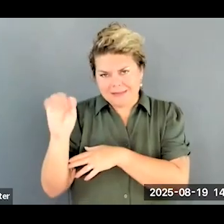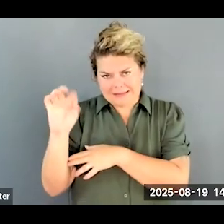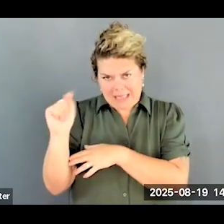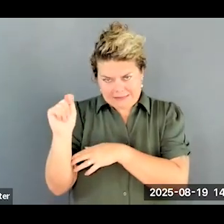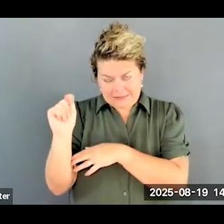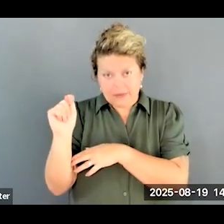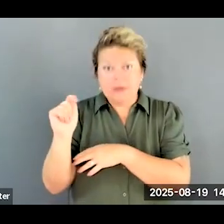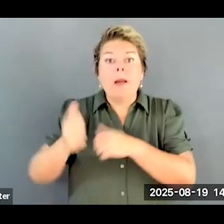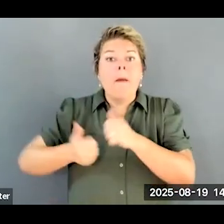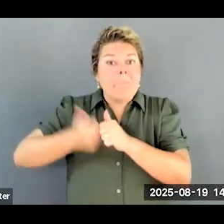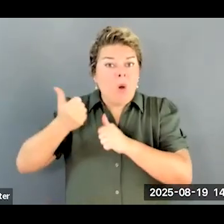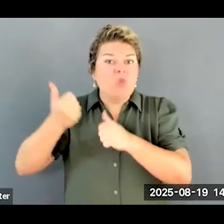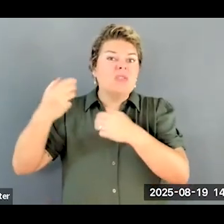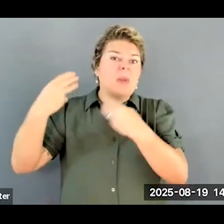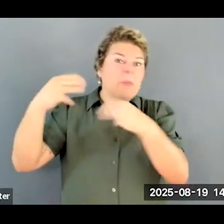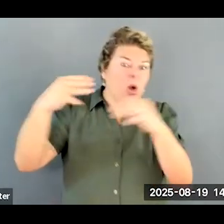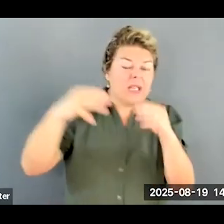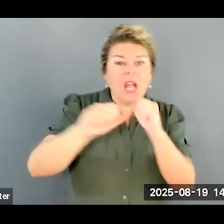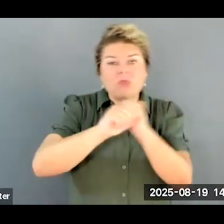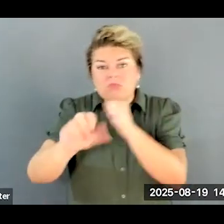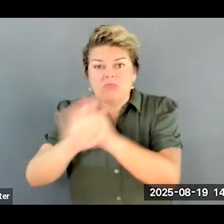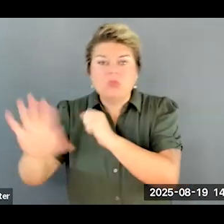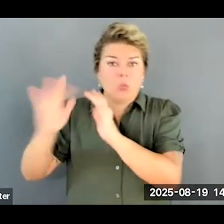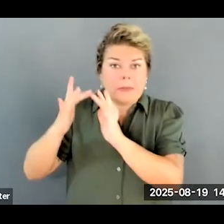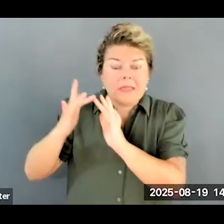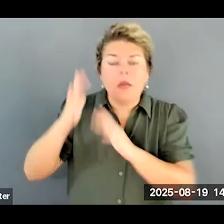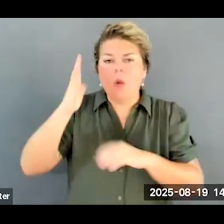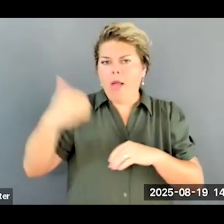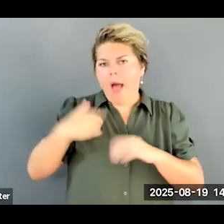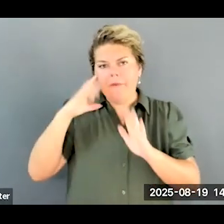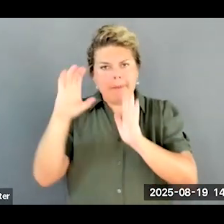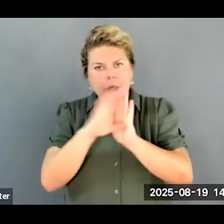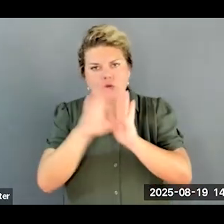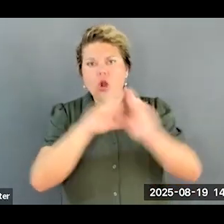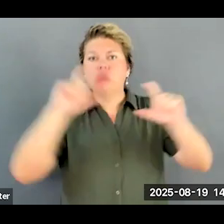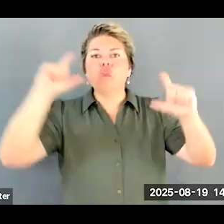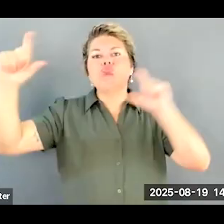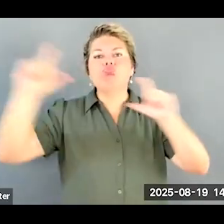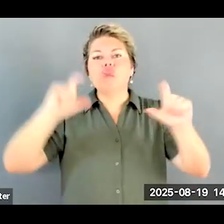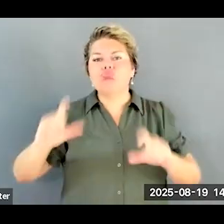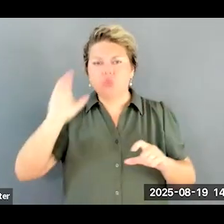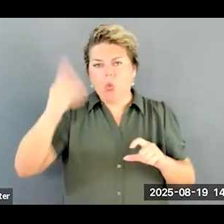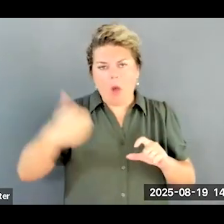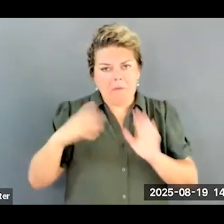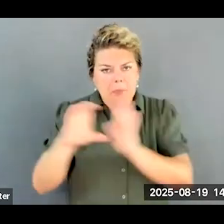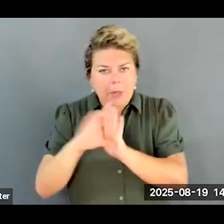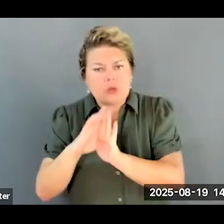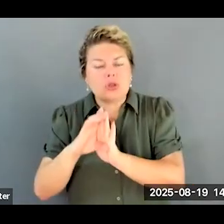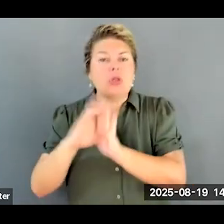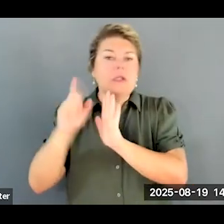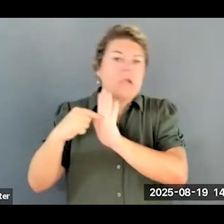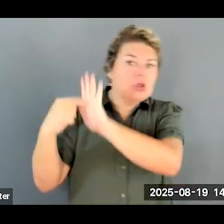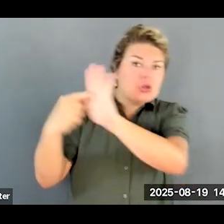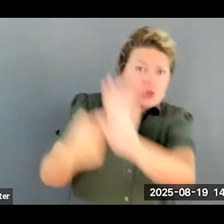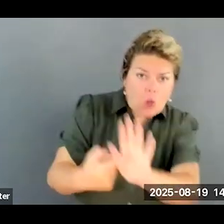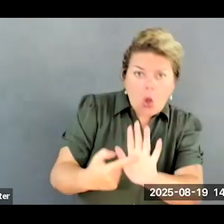materials and advertisements or our web pages, they include images and different graphics to help get a point across of what